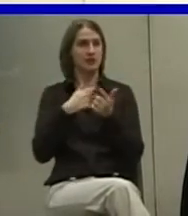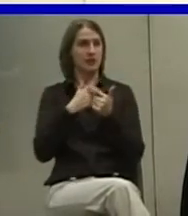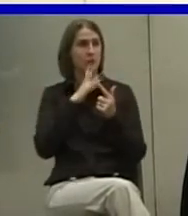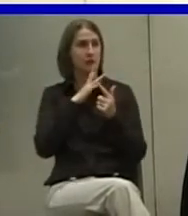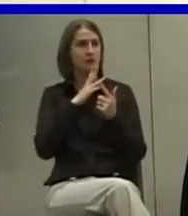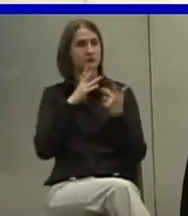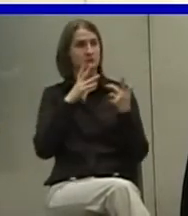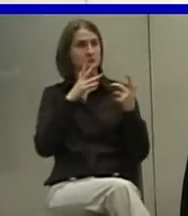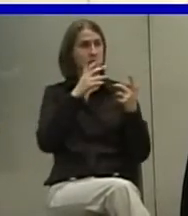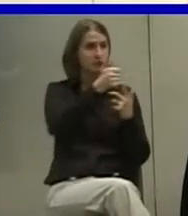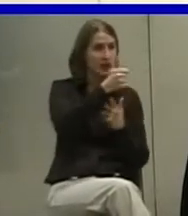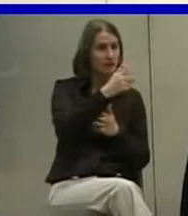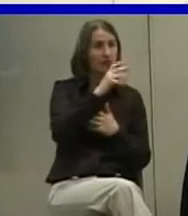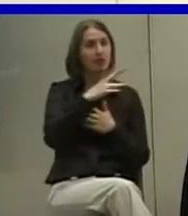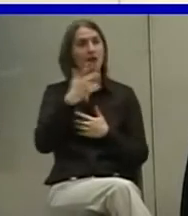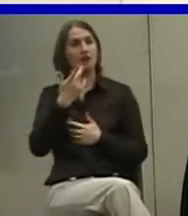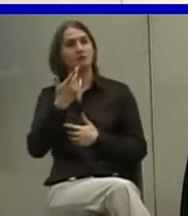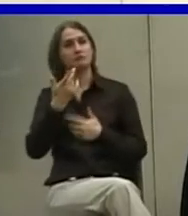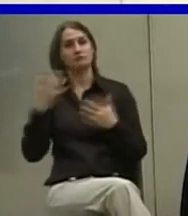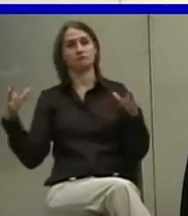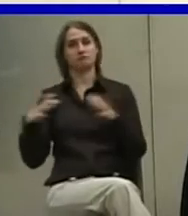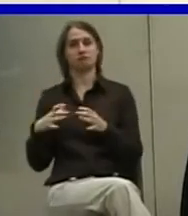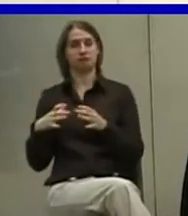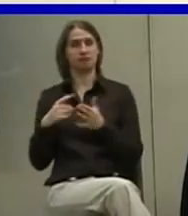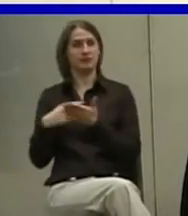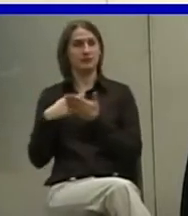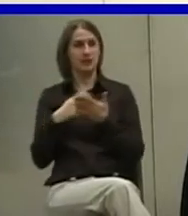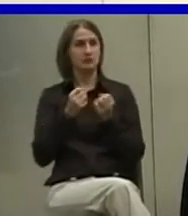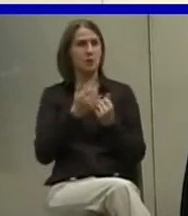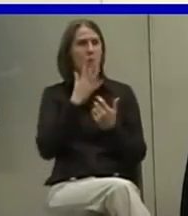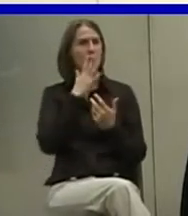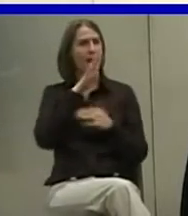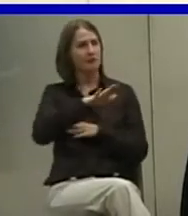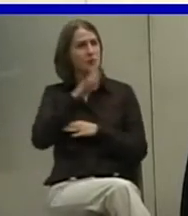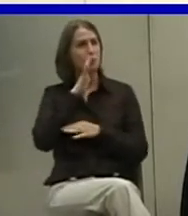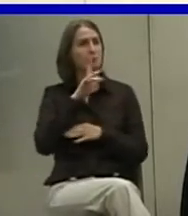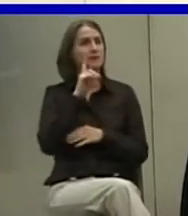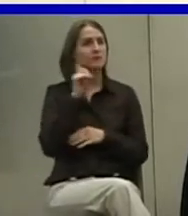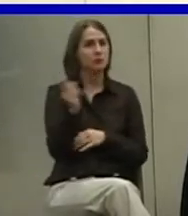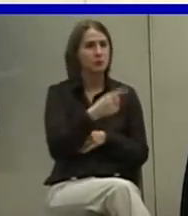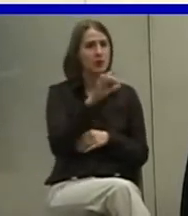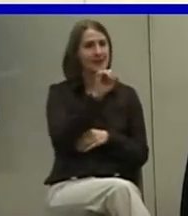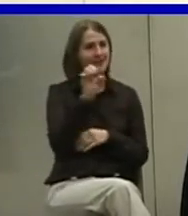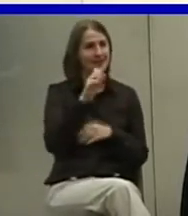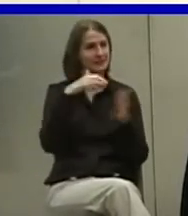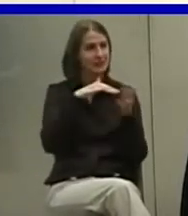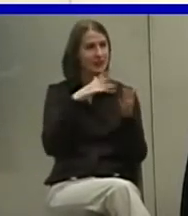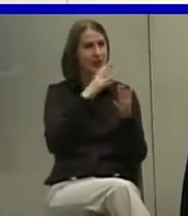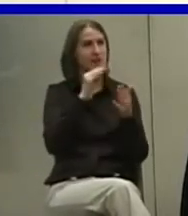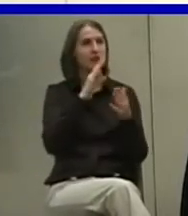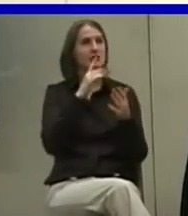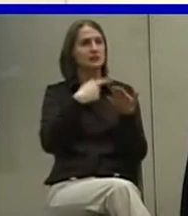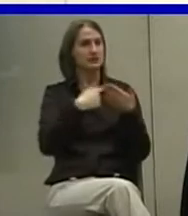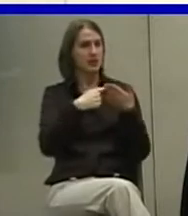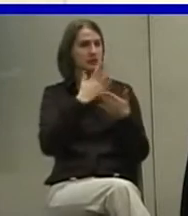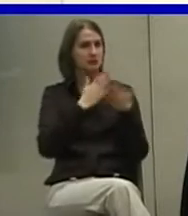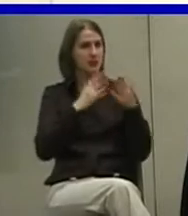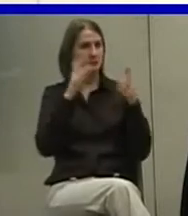our afternoon is going to kind of be for you, case study kind of thing, and a chance to talk through some of the issues with FBA.